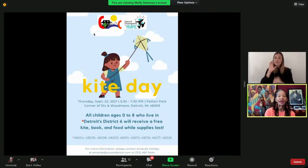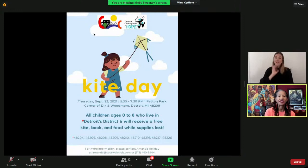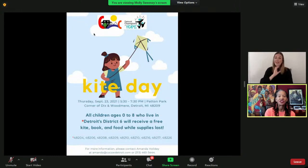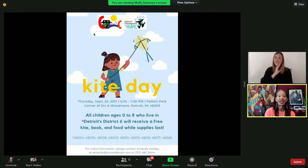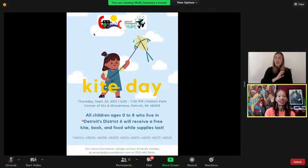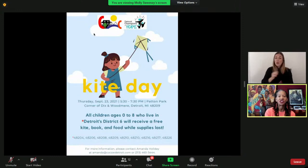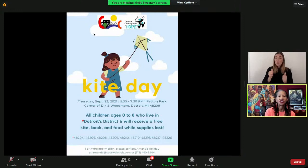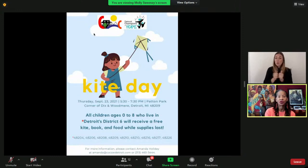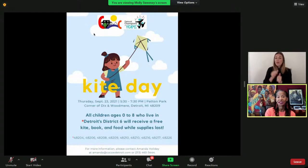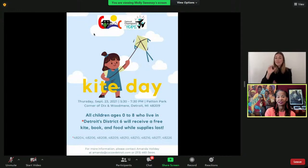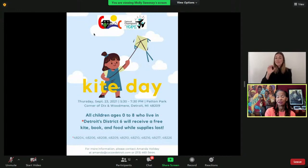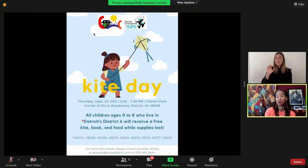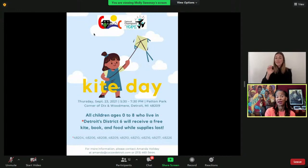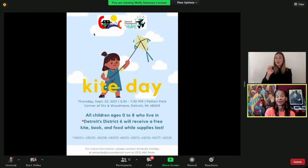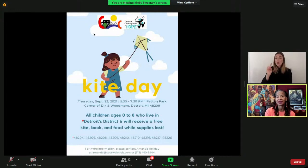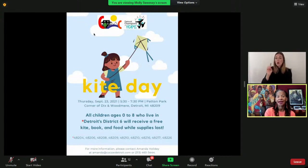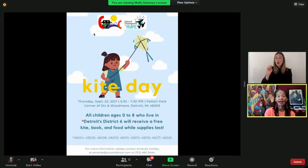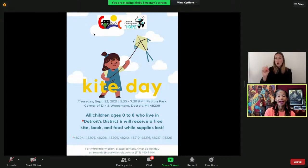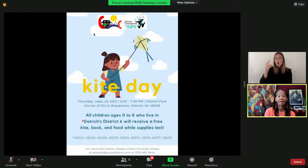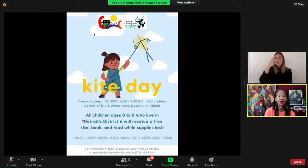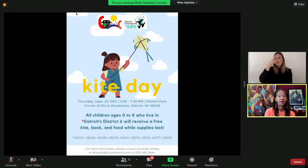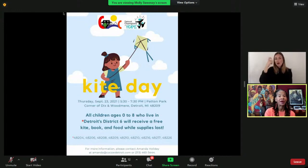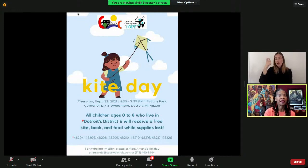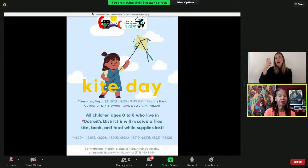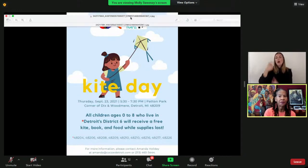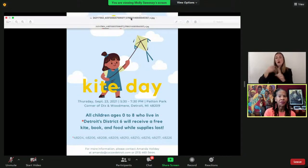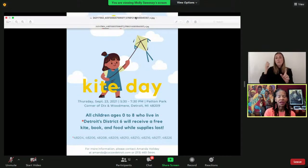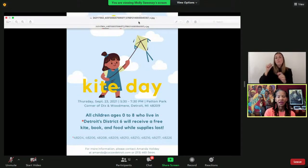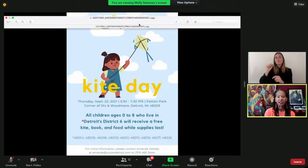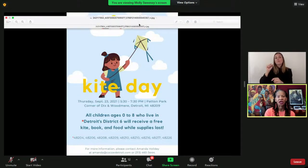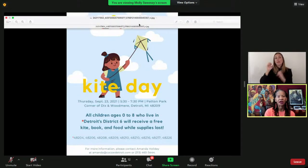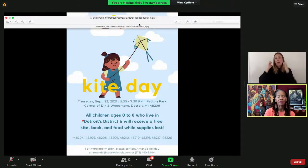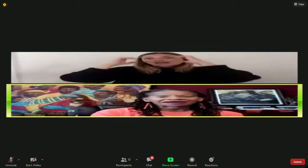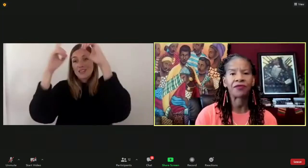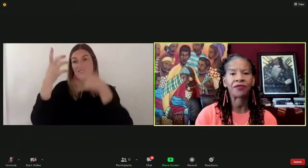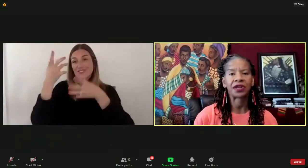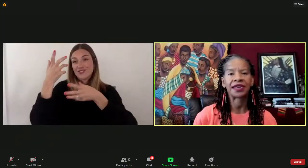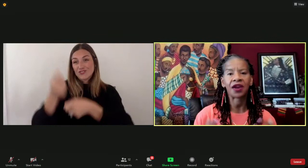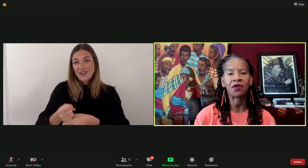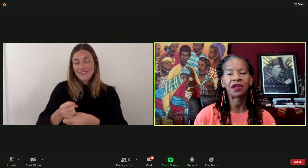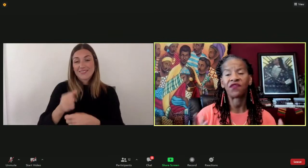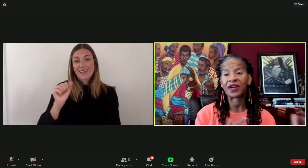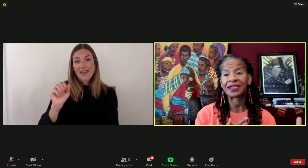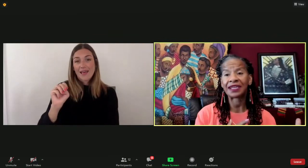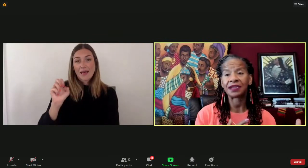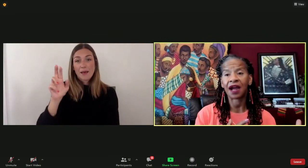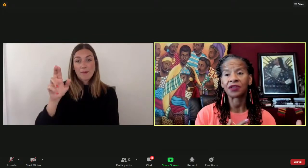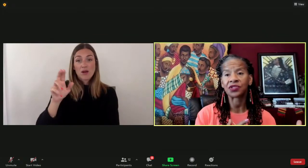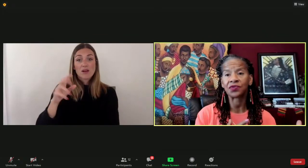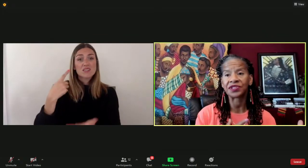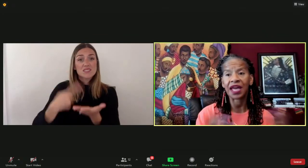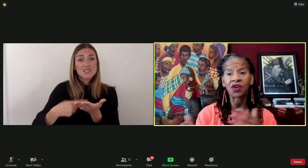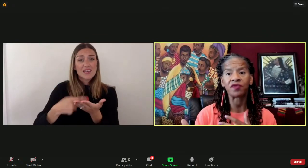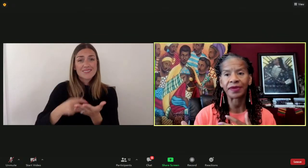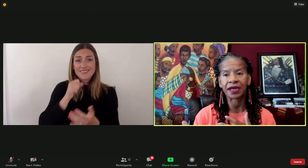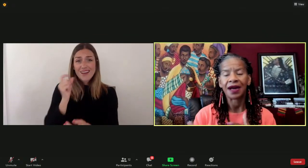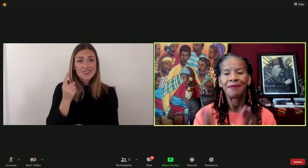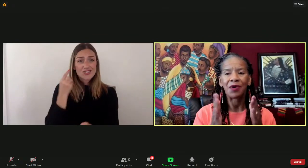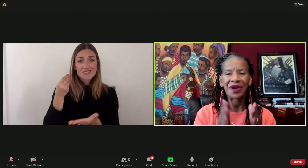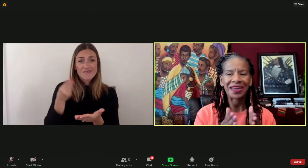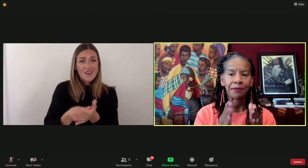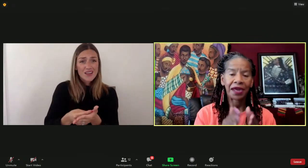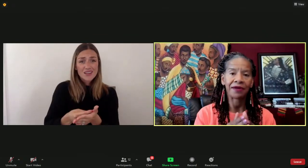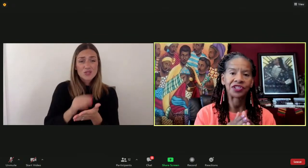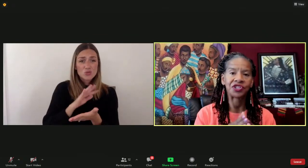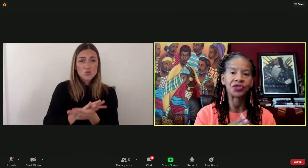CEO from Education Trust Midwest, Amber Aurelio, to talk about not only funding our schools equitably,